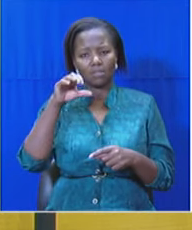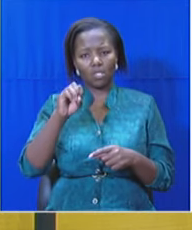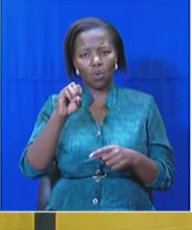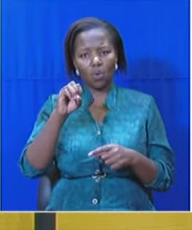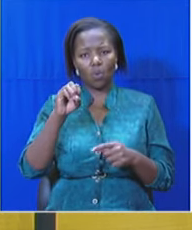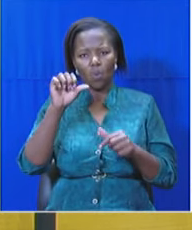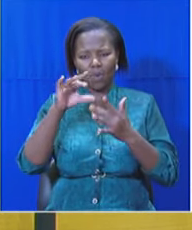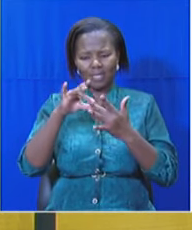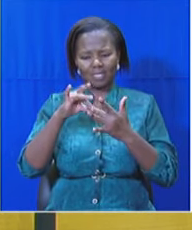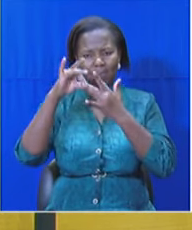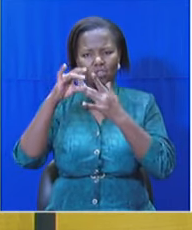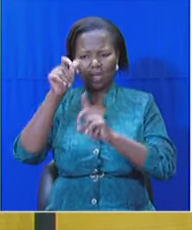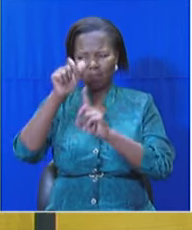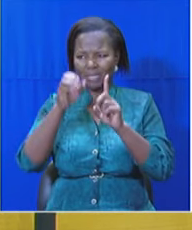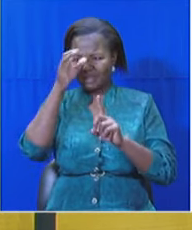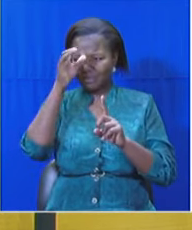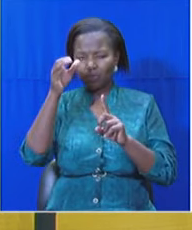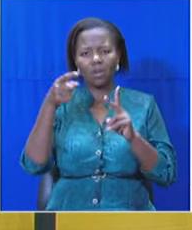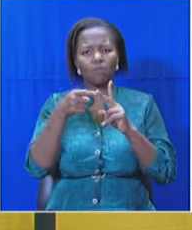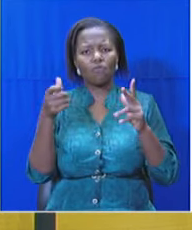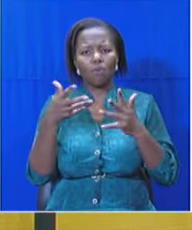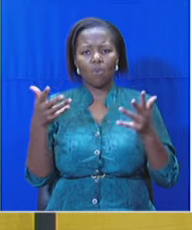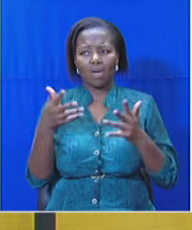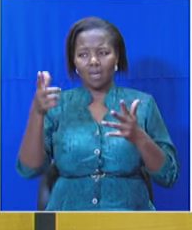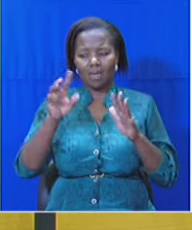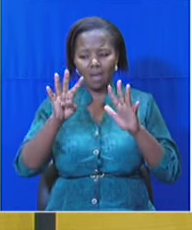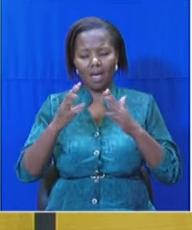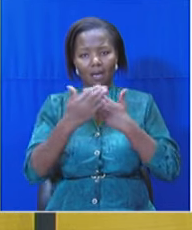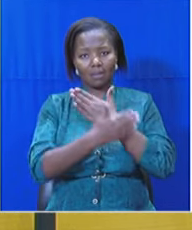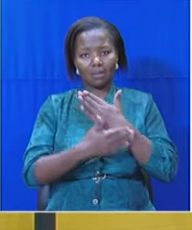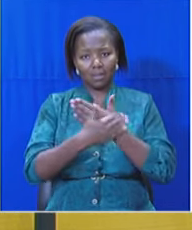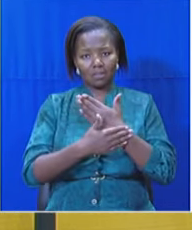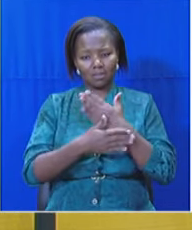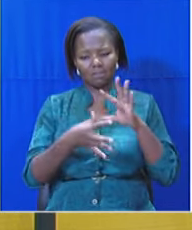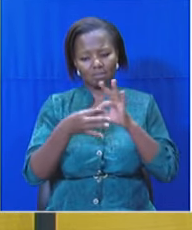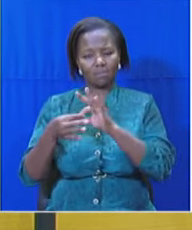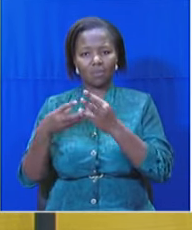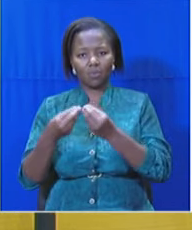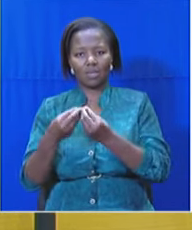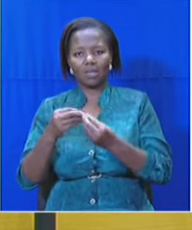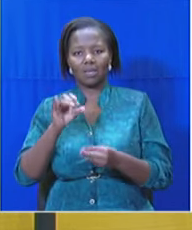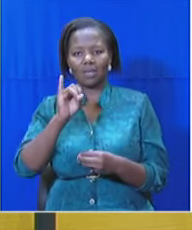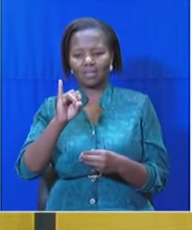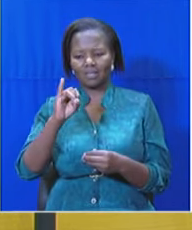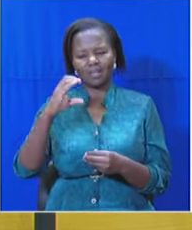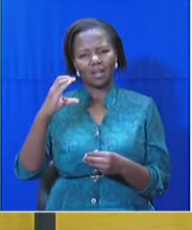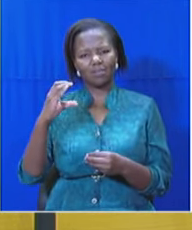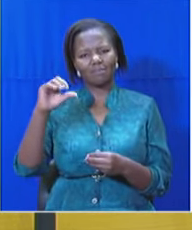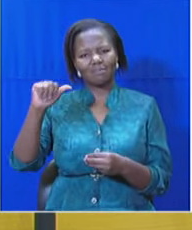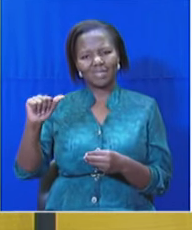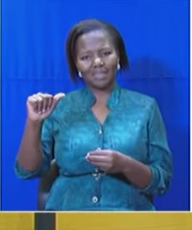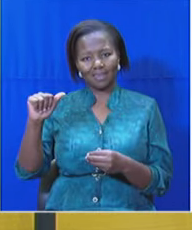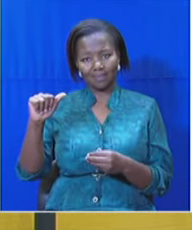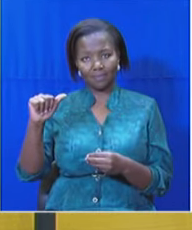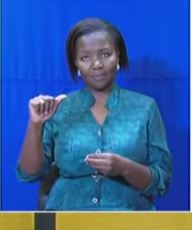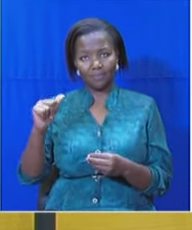countries, including representatives of the Executive Committee of International Cartographic Association. Honorable members,